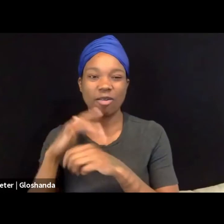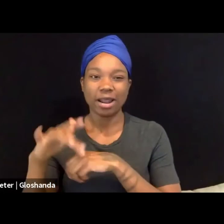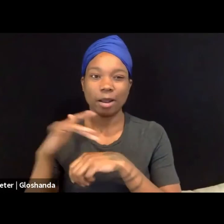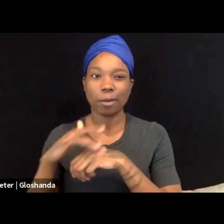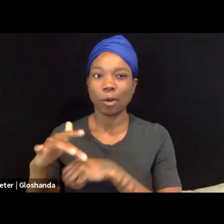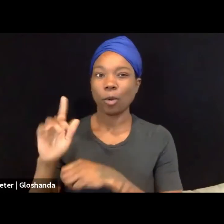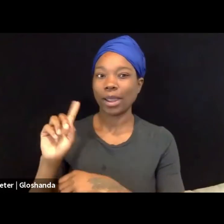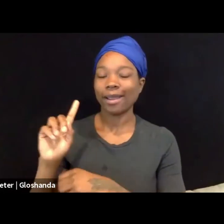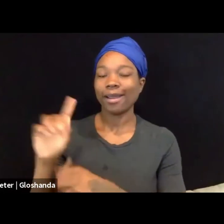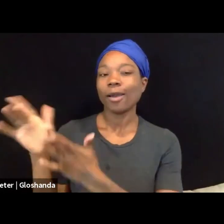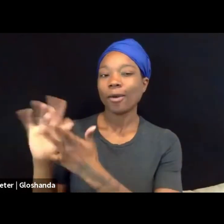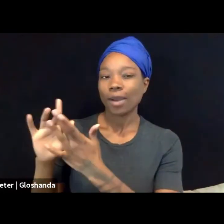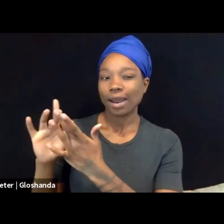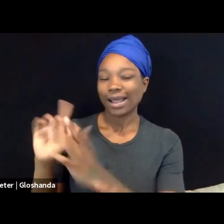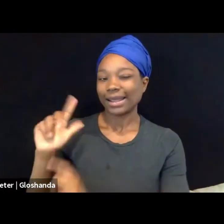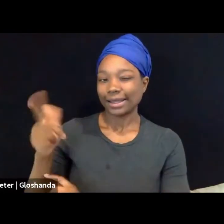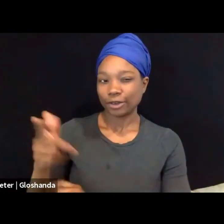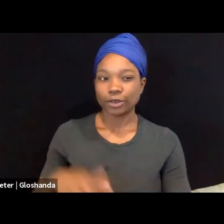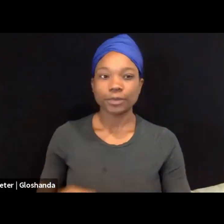online as well.